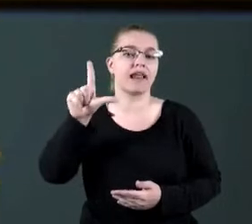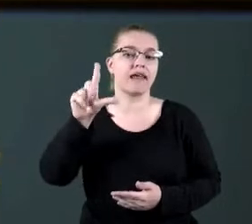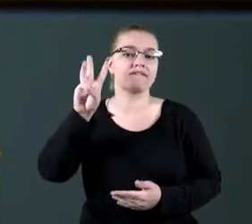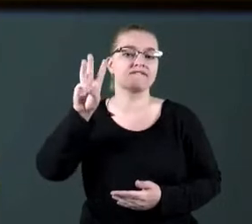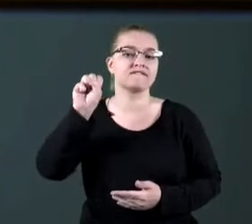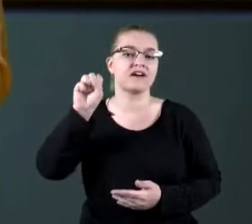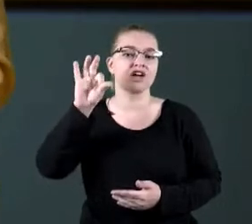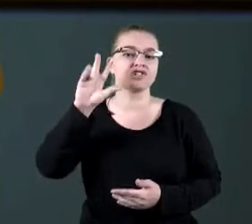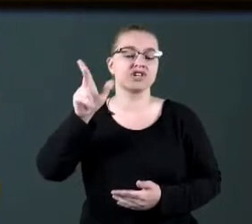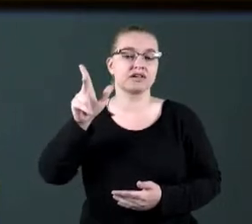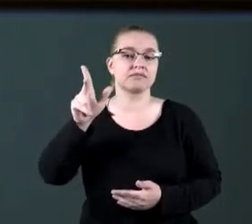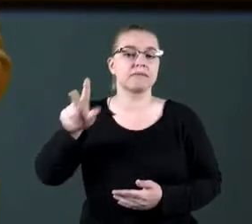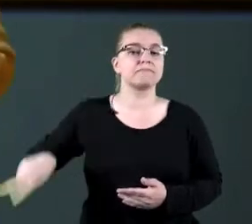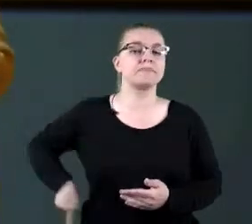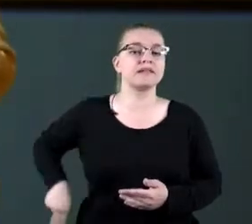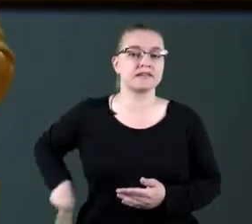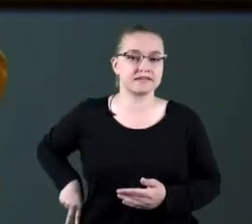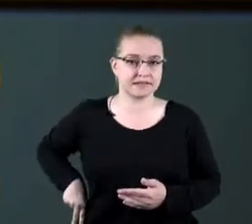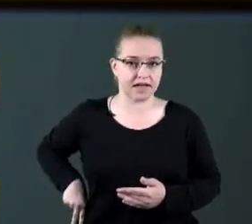yours.